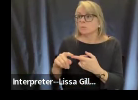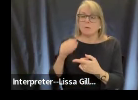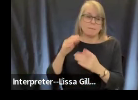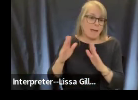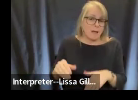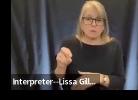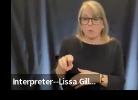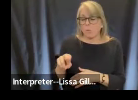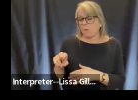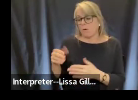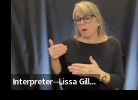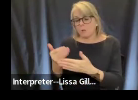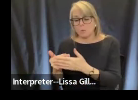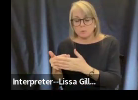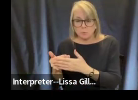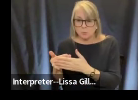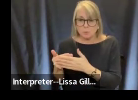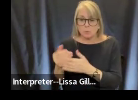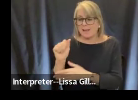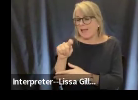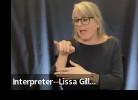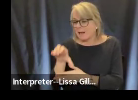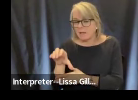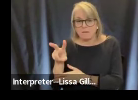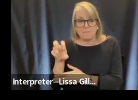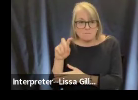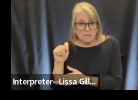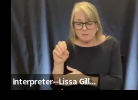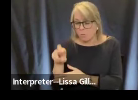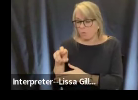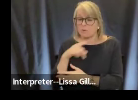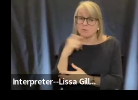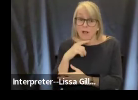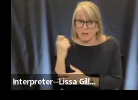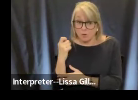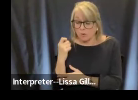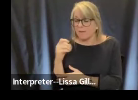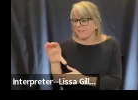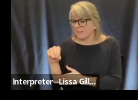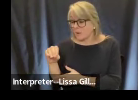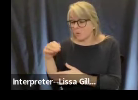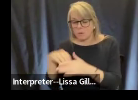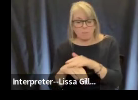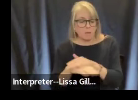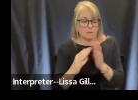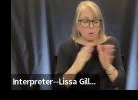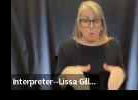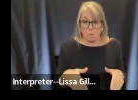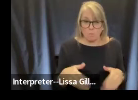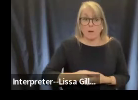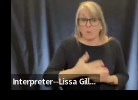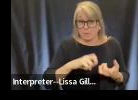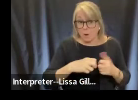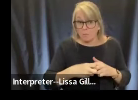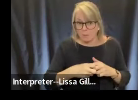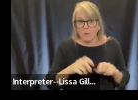lower hanging type of attic vent. And so that carbon monoxide was getting into the home that way and causing a problem, even though the